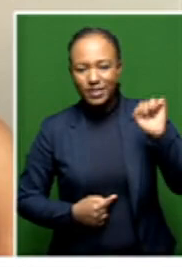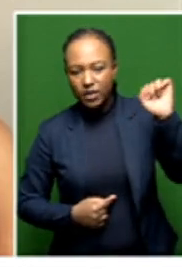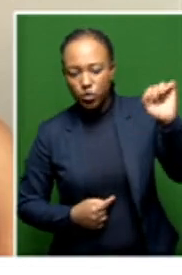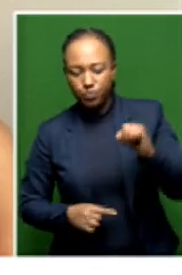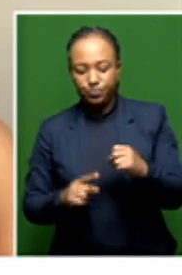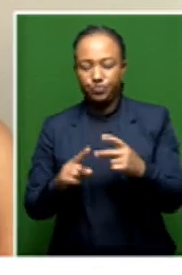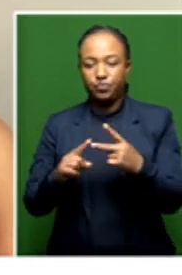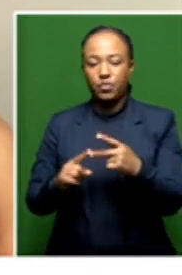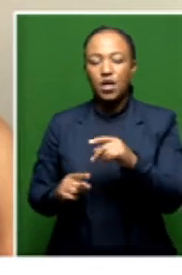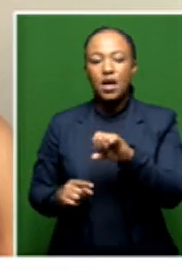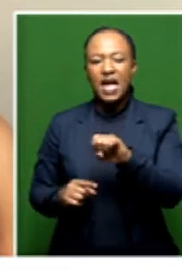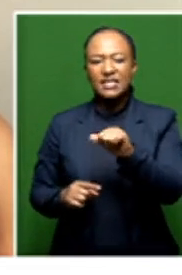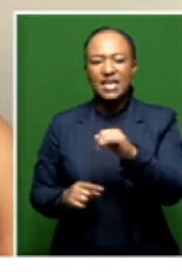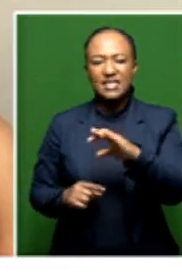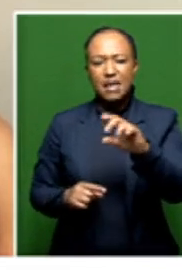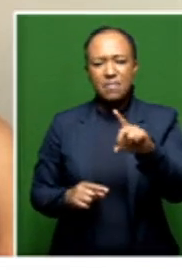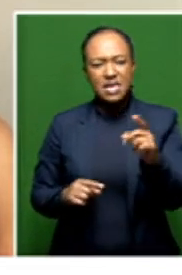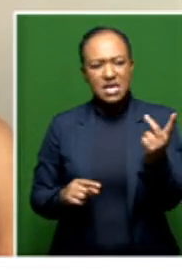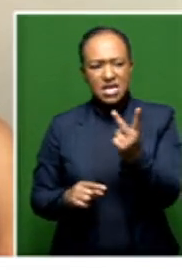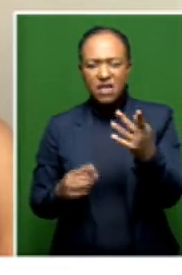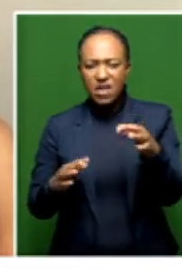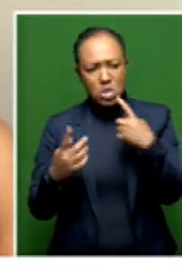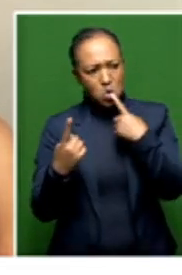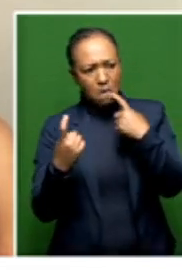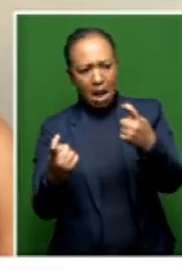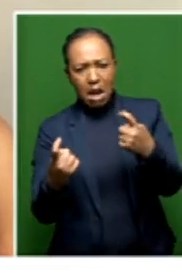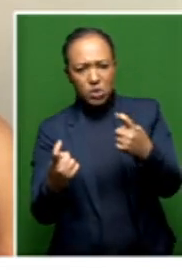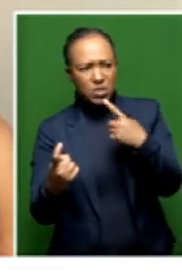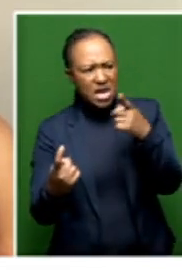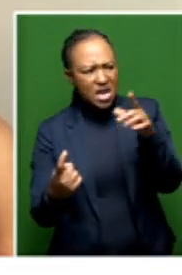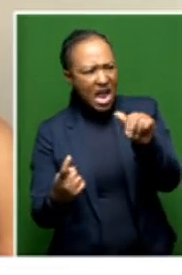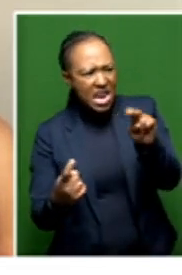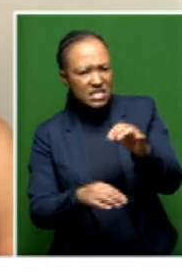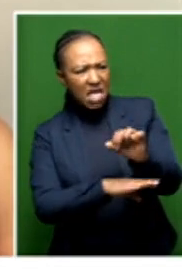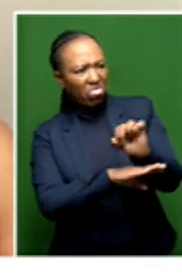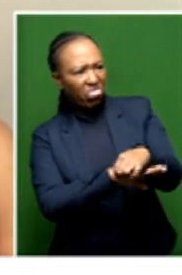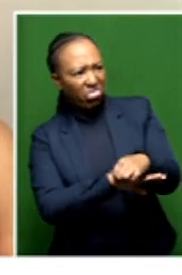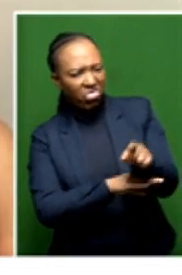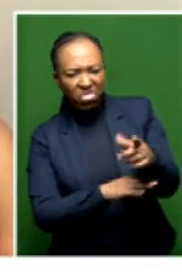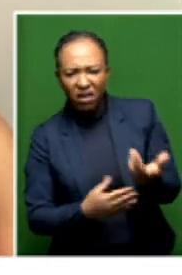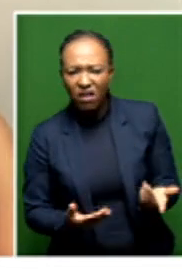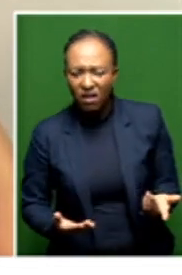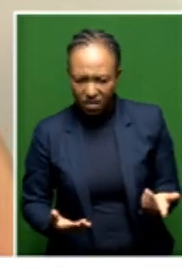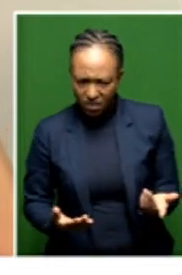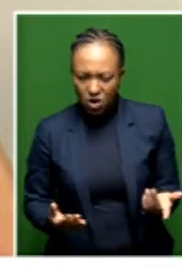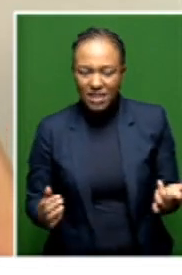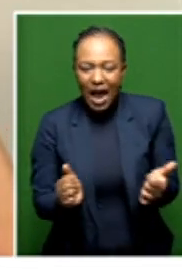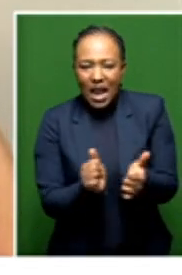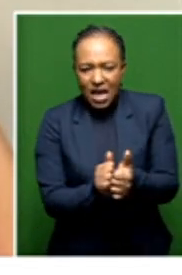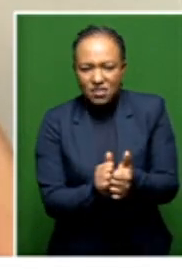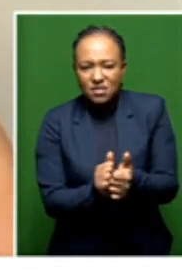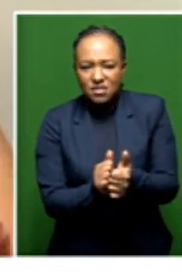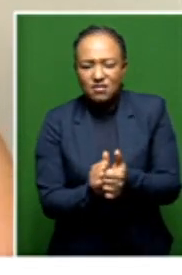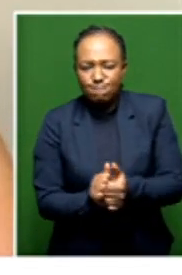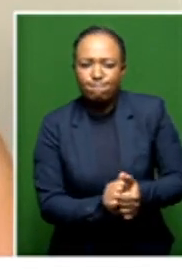SABCP, at times complaining about not being listened to by the African National Congress in this alliance. So when you